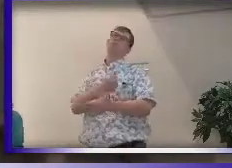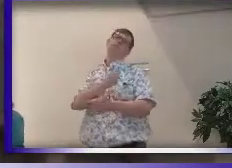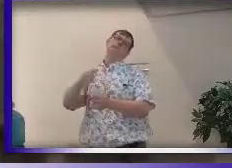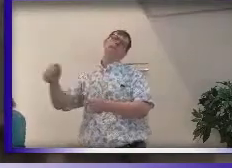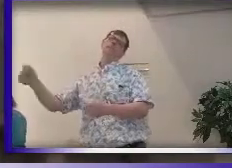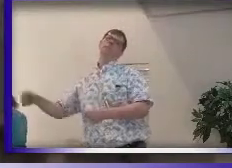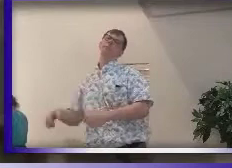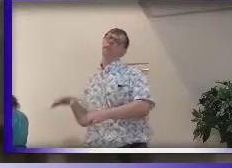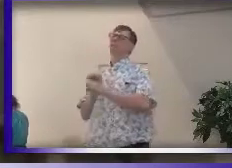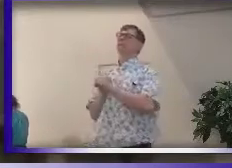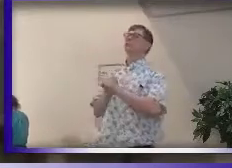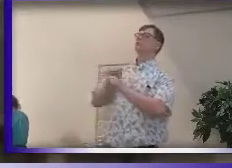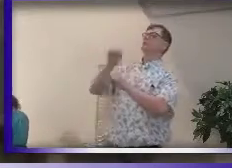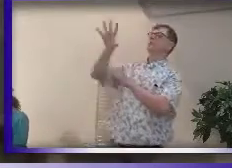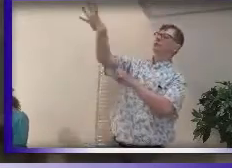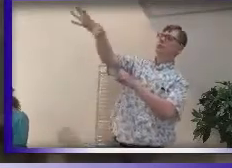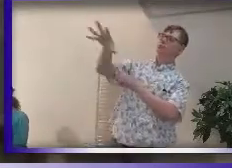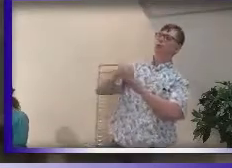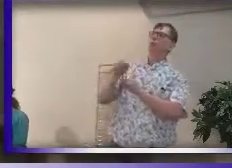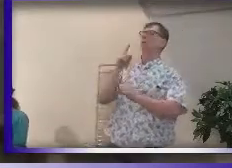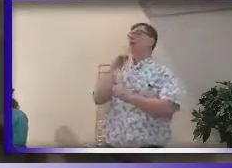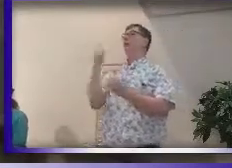where you are far flung to,